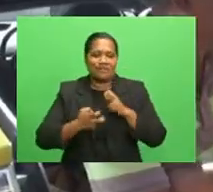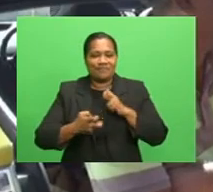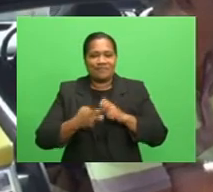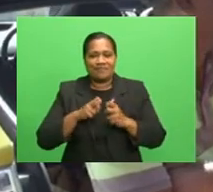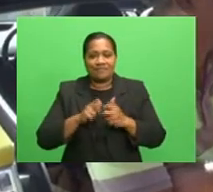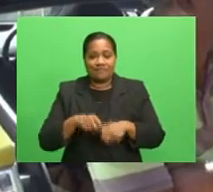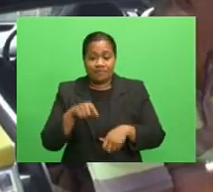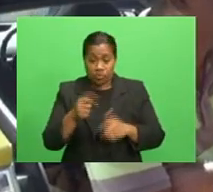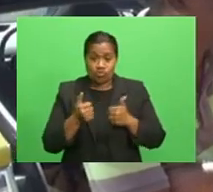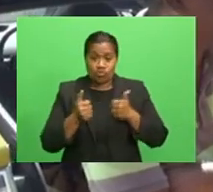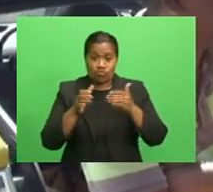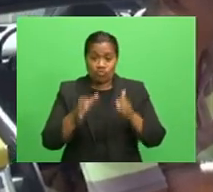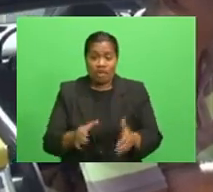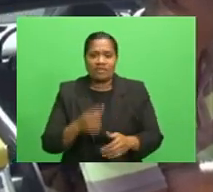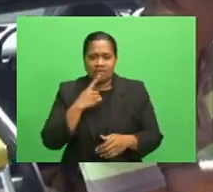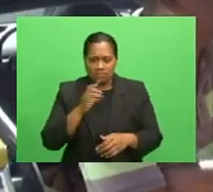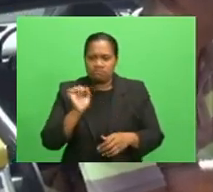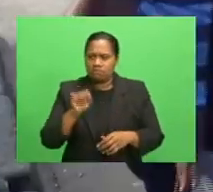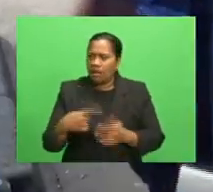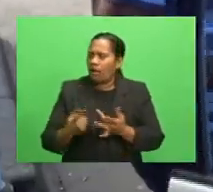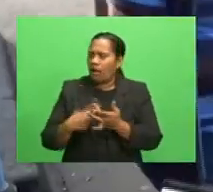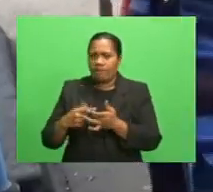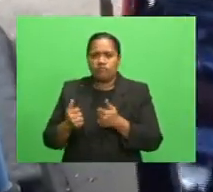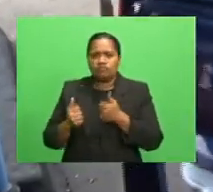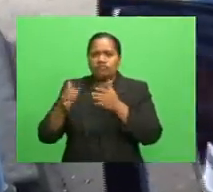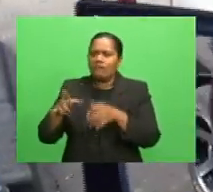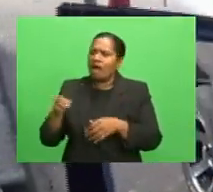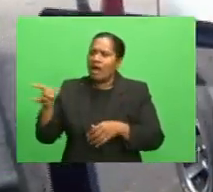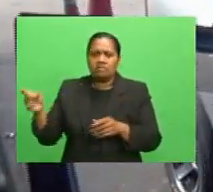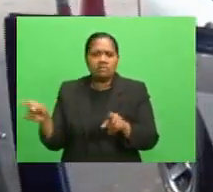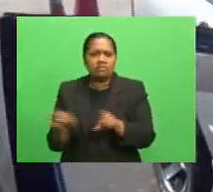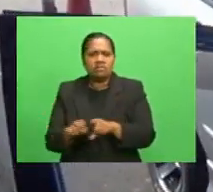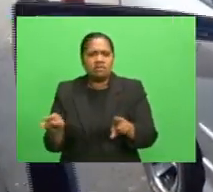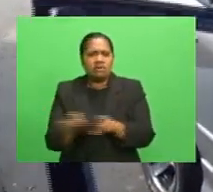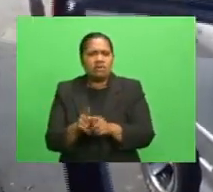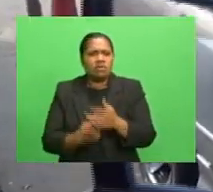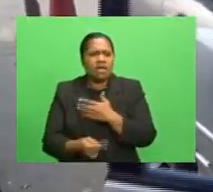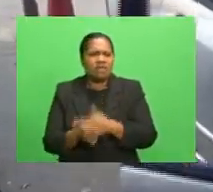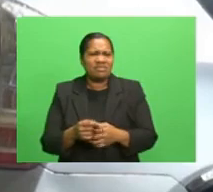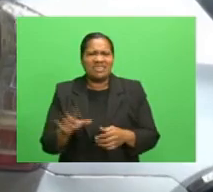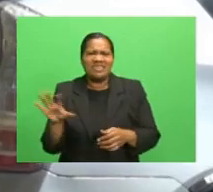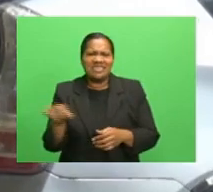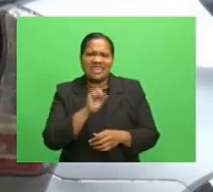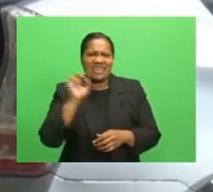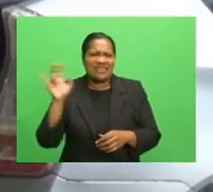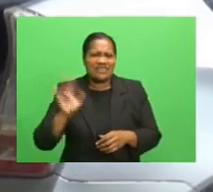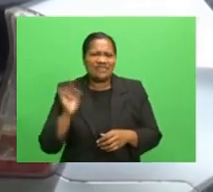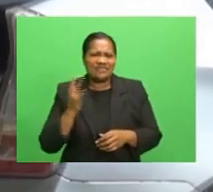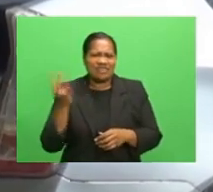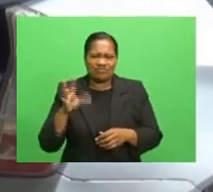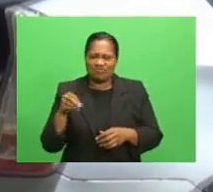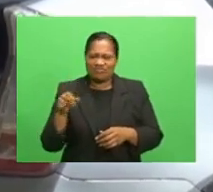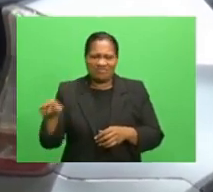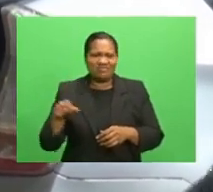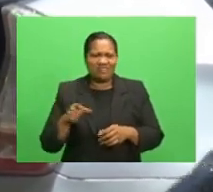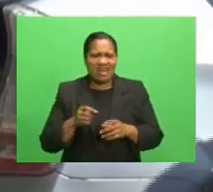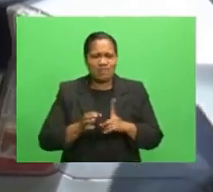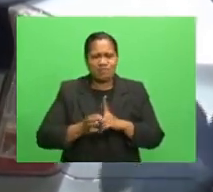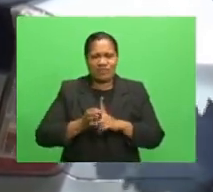also claiming that drivers from other taxi bays are taking advantage of the improved economic activity. The job is there, there's a lot of